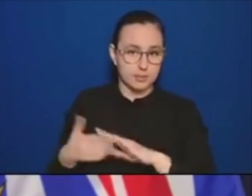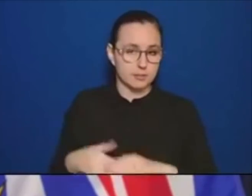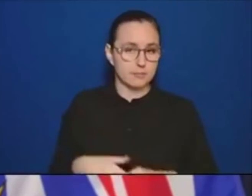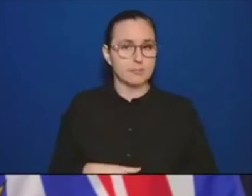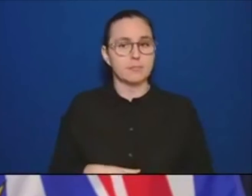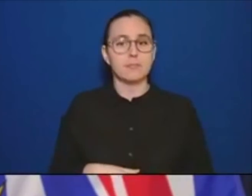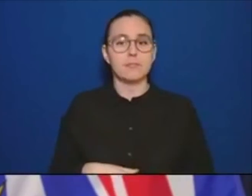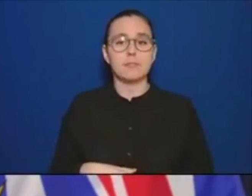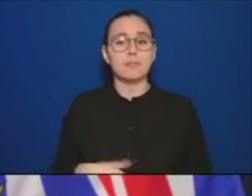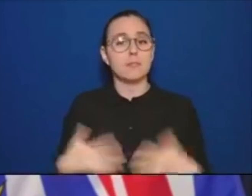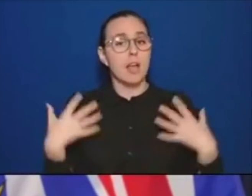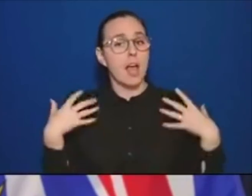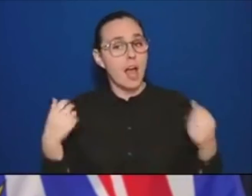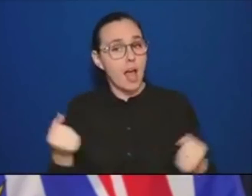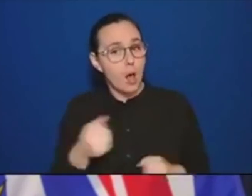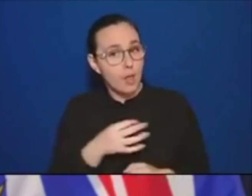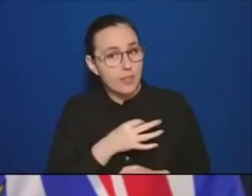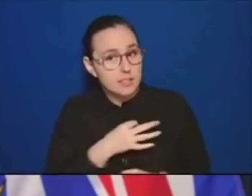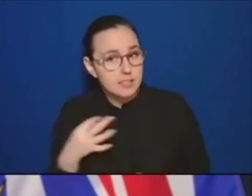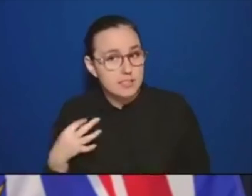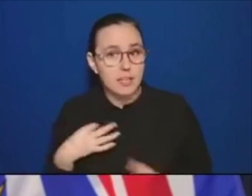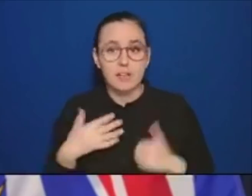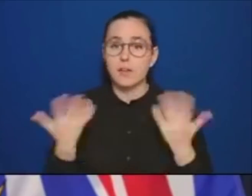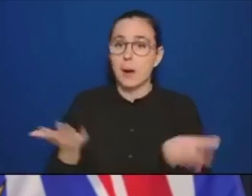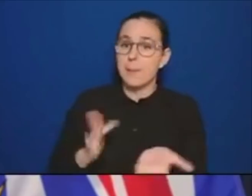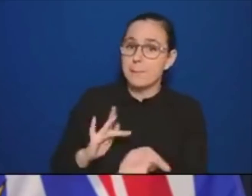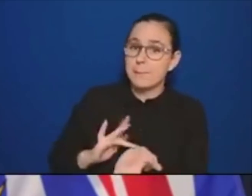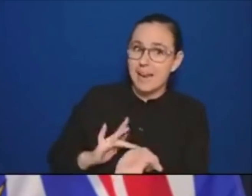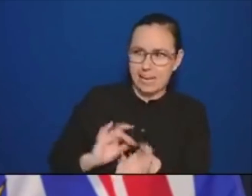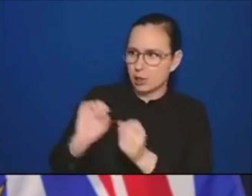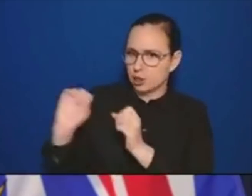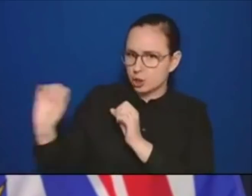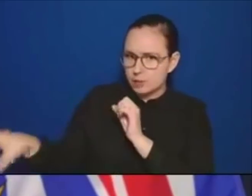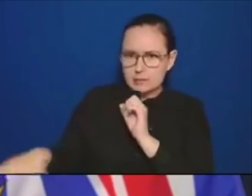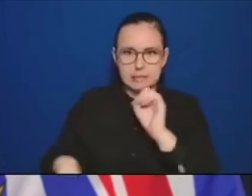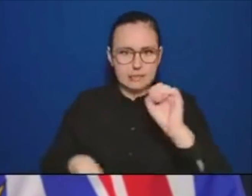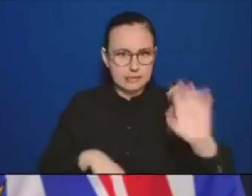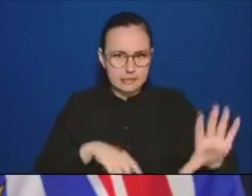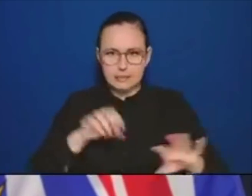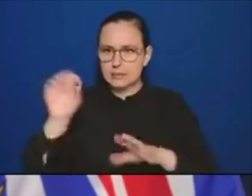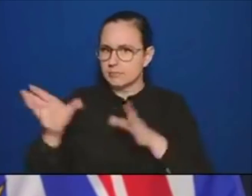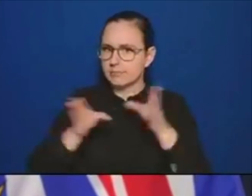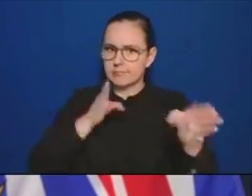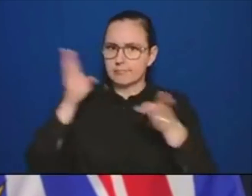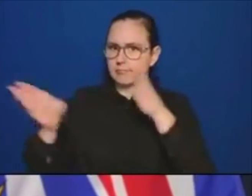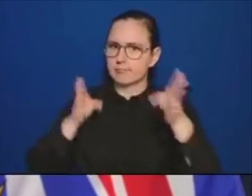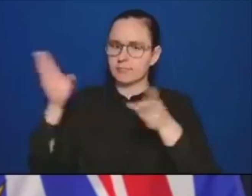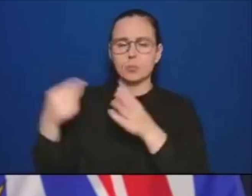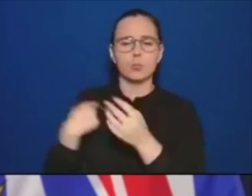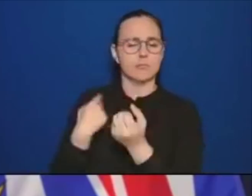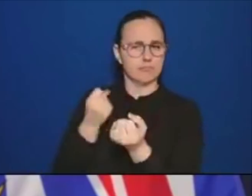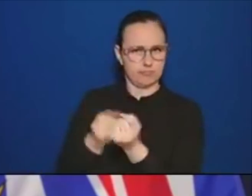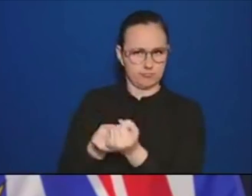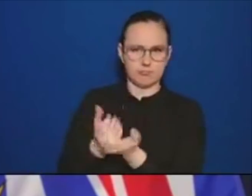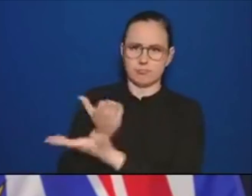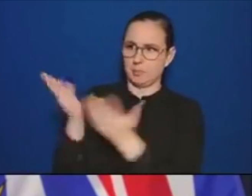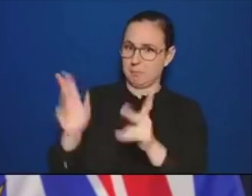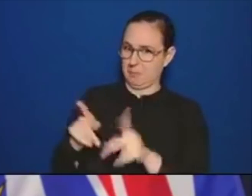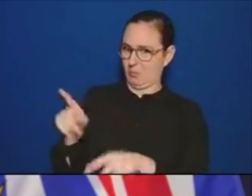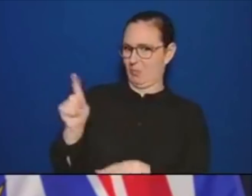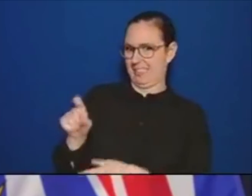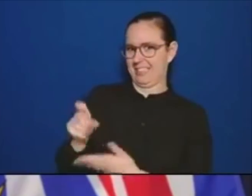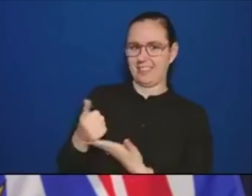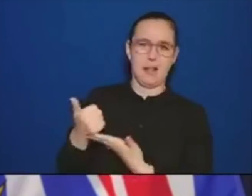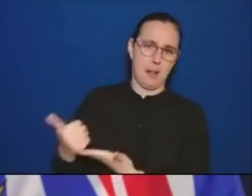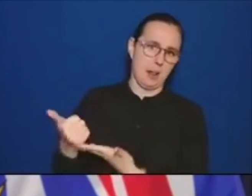outlying areas so that we can continue to support families and individuals who need assistance. In partnership with the